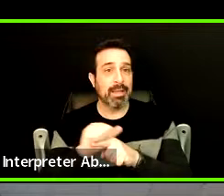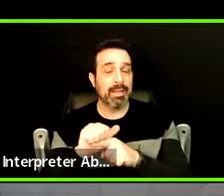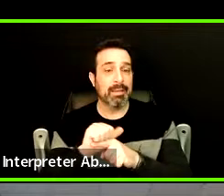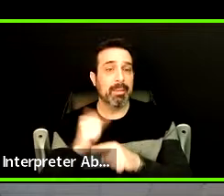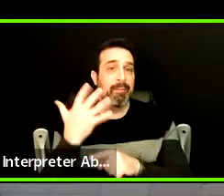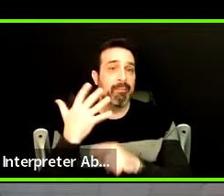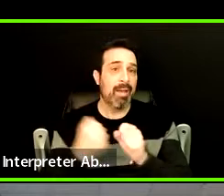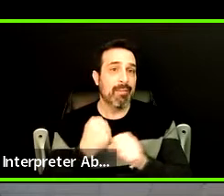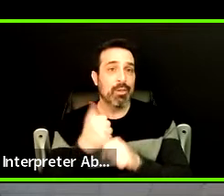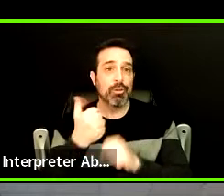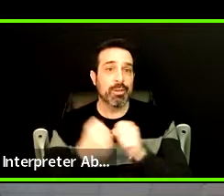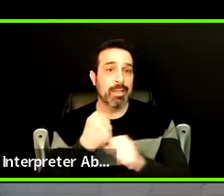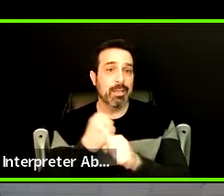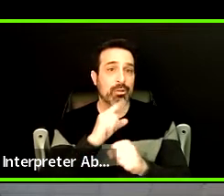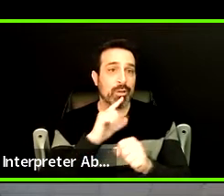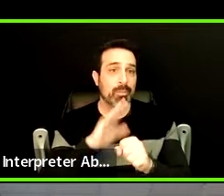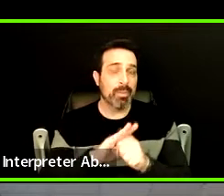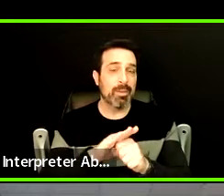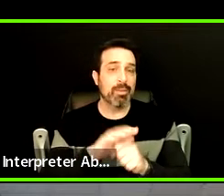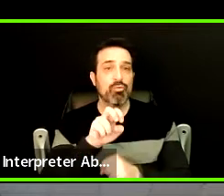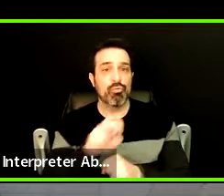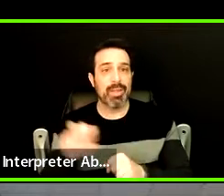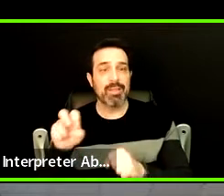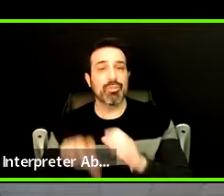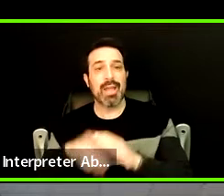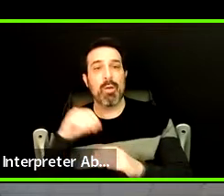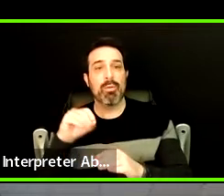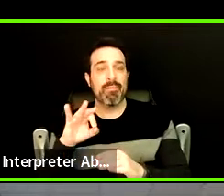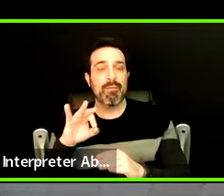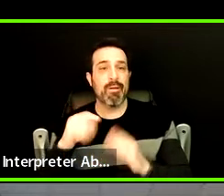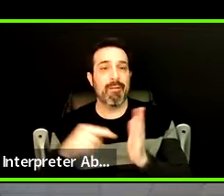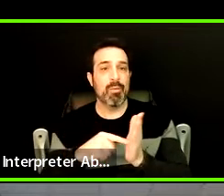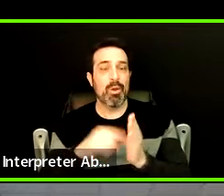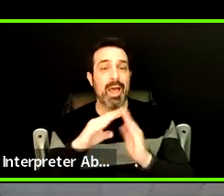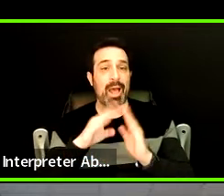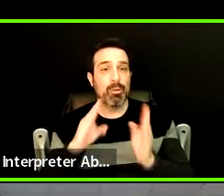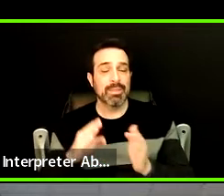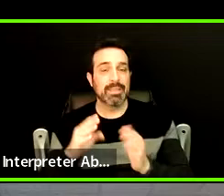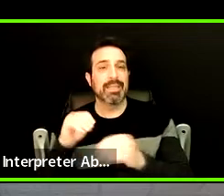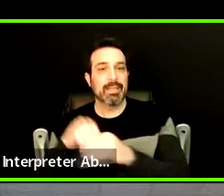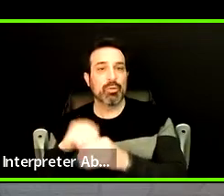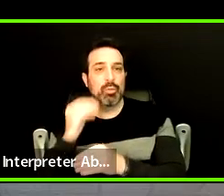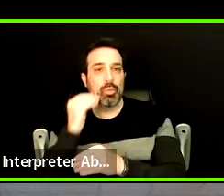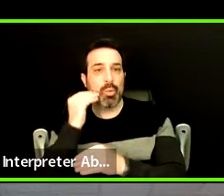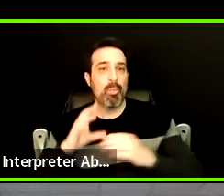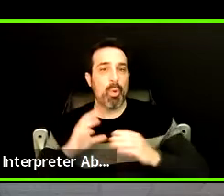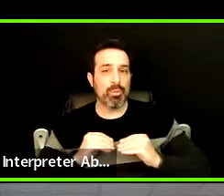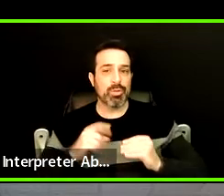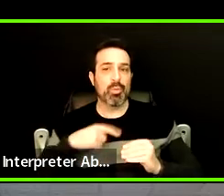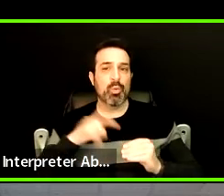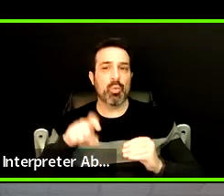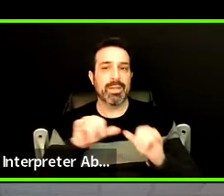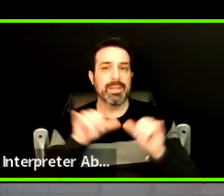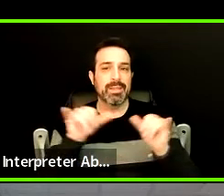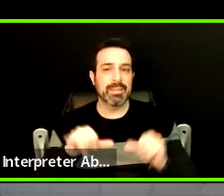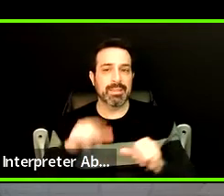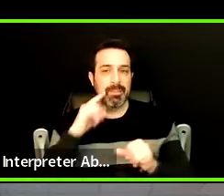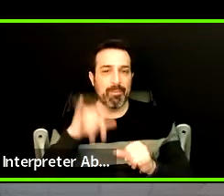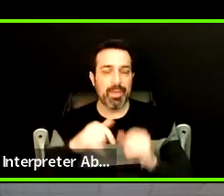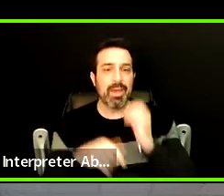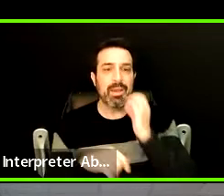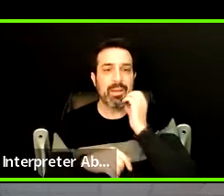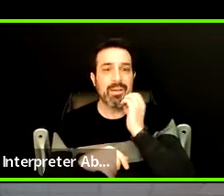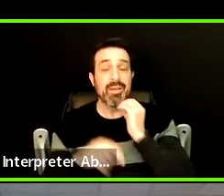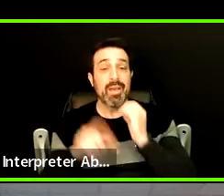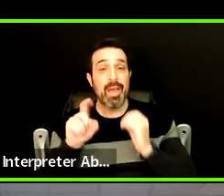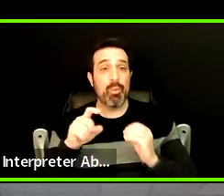5-year, 10-year commitment to transition them out of affordable housing into home ownership. We need a system that does that, and we